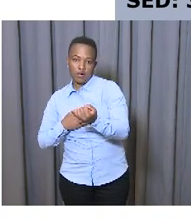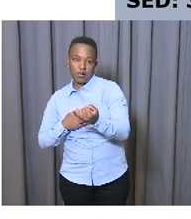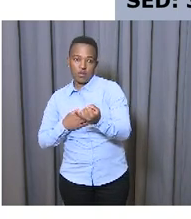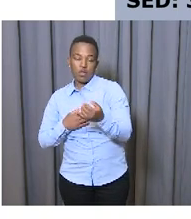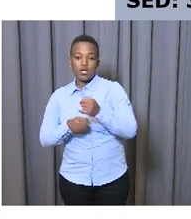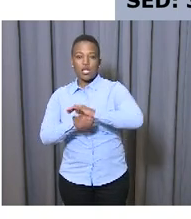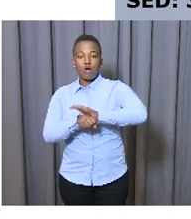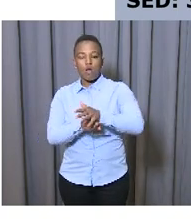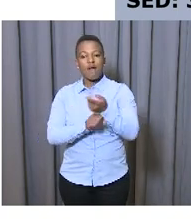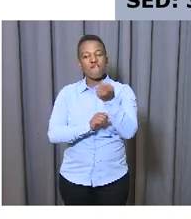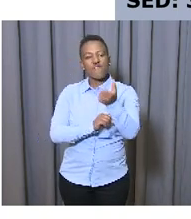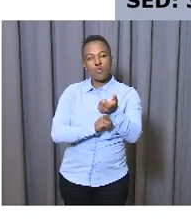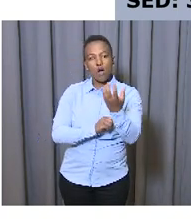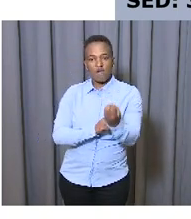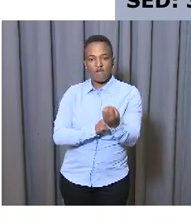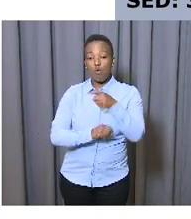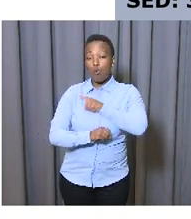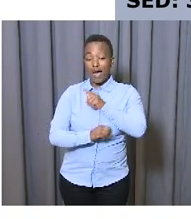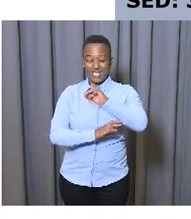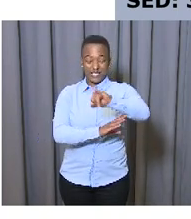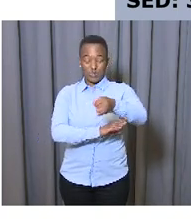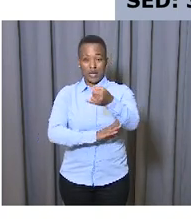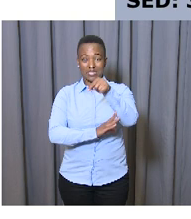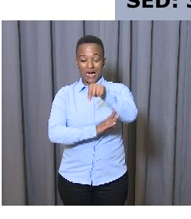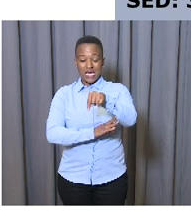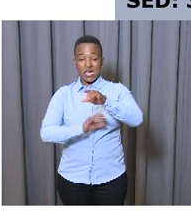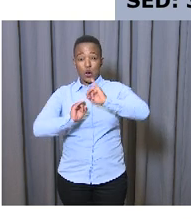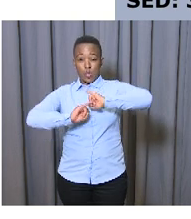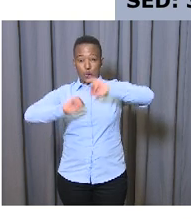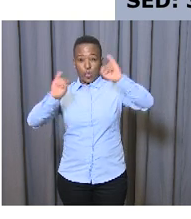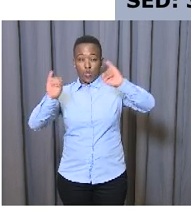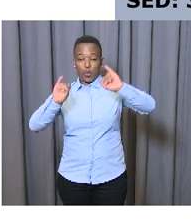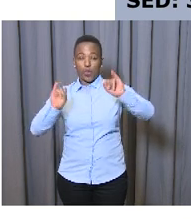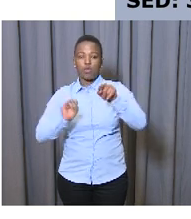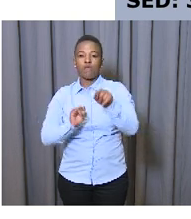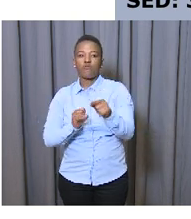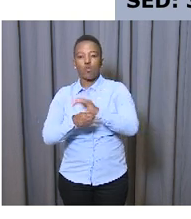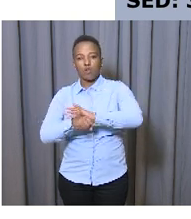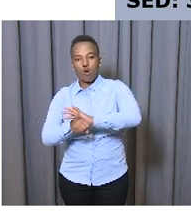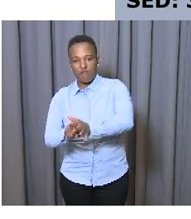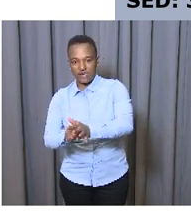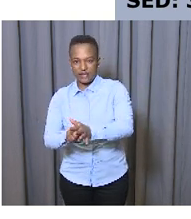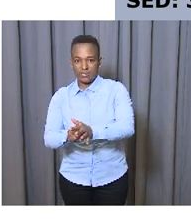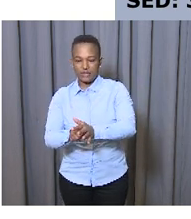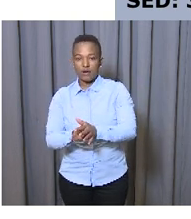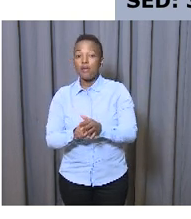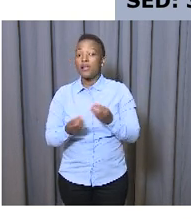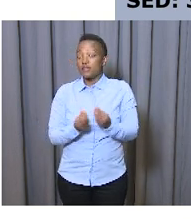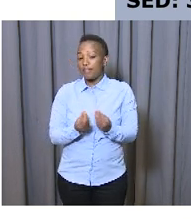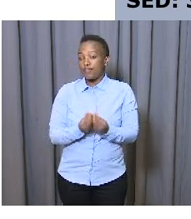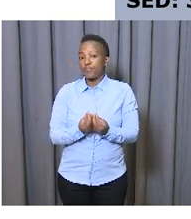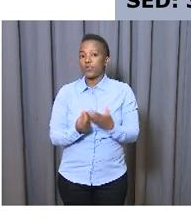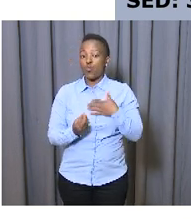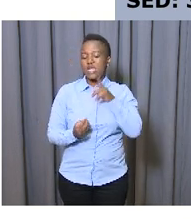active cases in Johannesburg, it's because Johannesburg is the epicenter of COVID-19. So that's something we